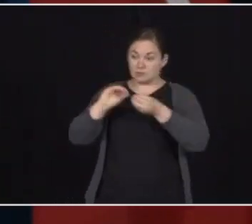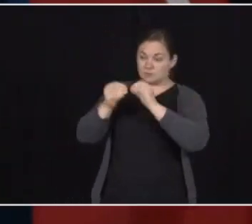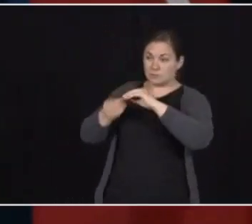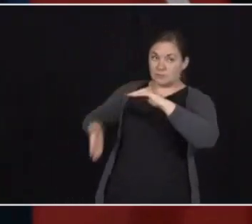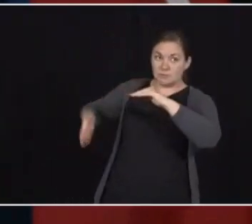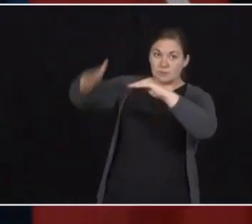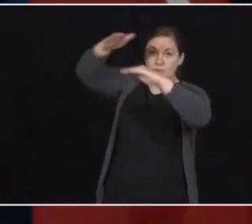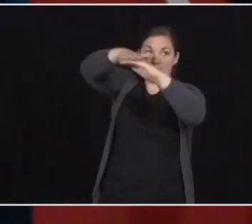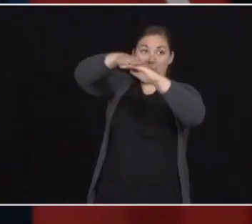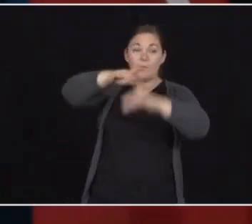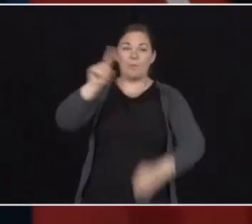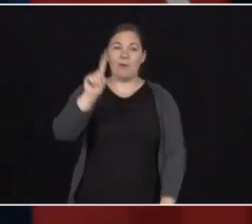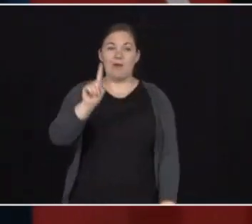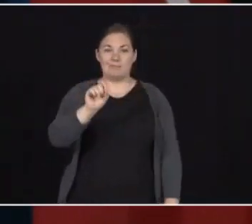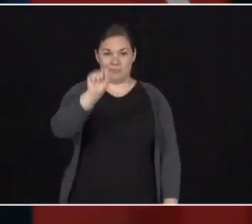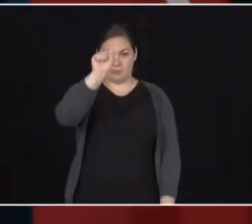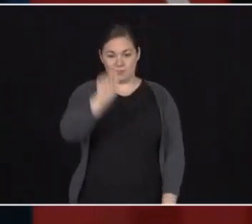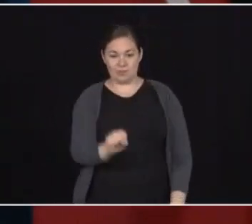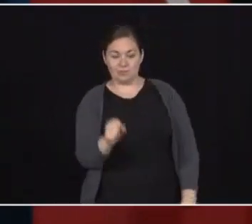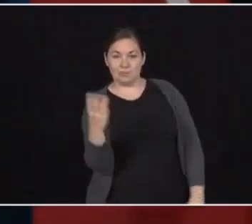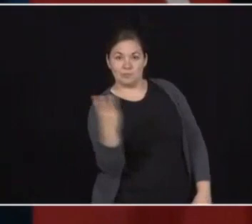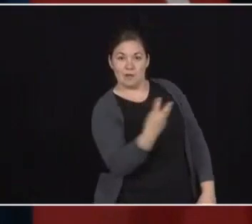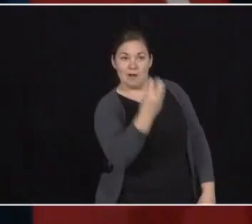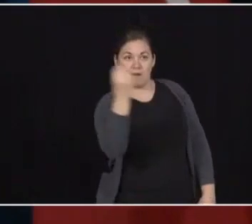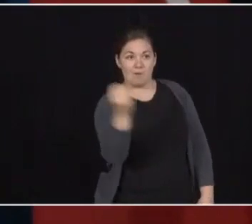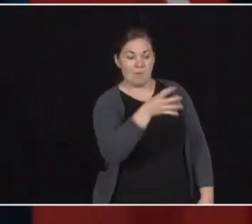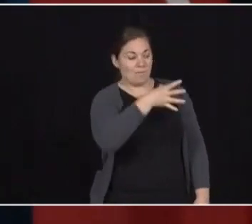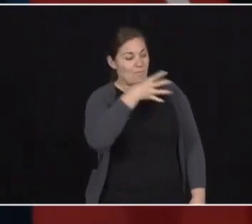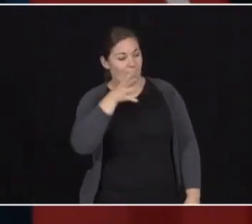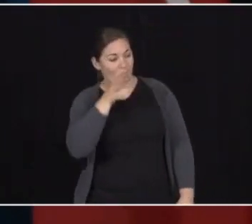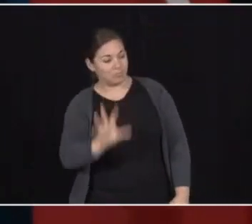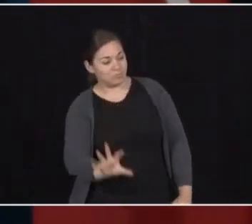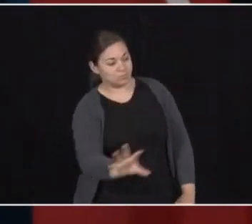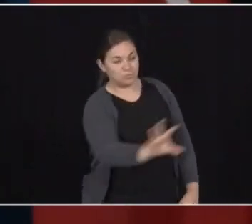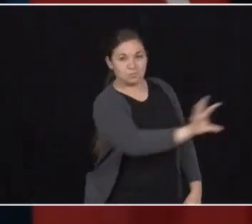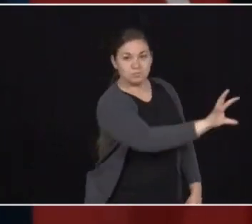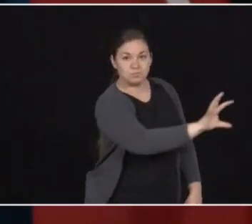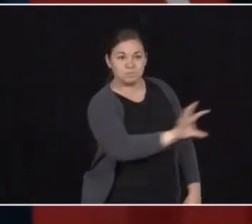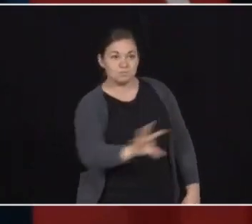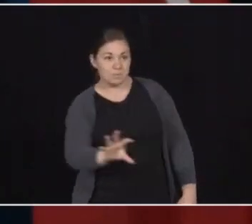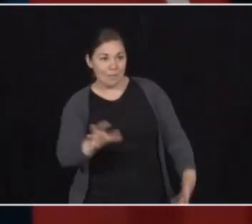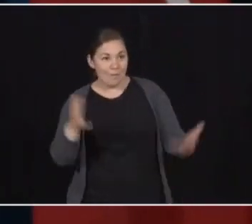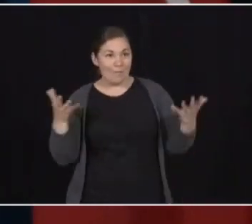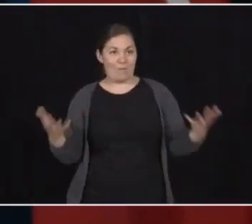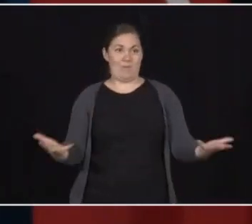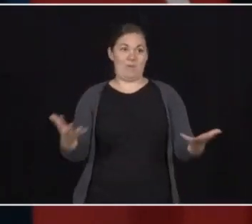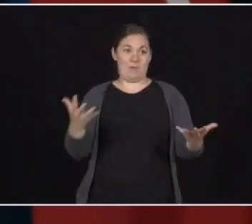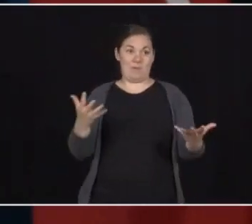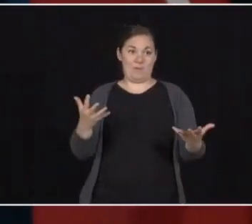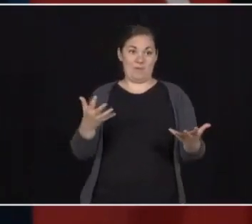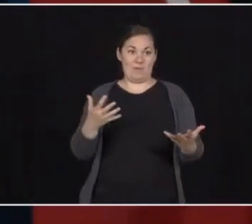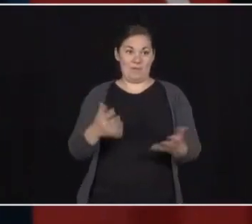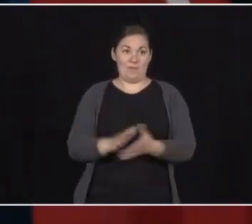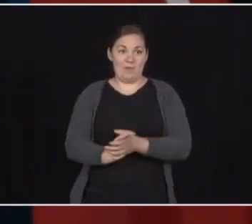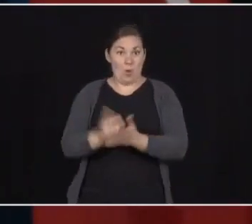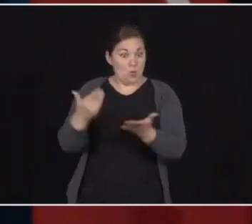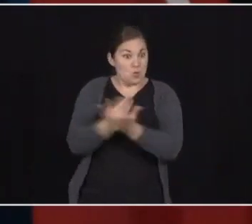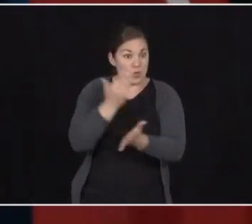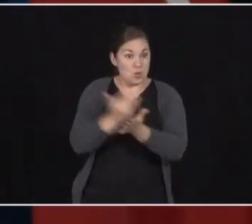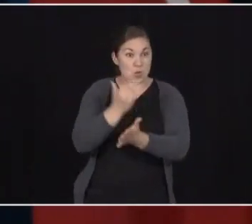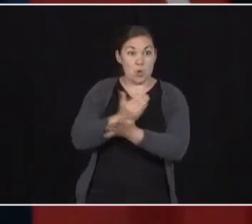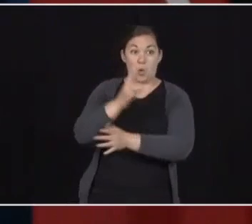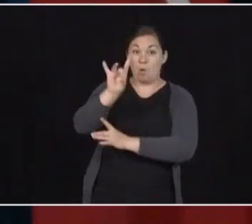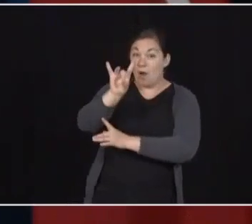southwestern Ontario there with 81 new cases. And overall on the testing, outside of that